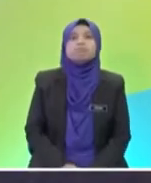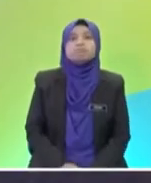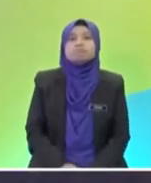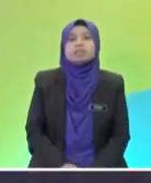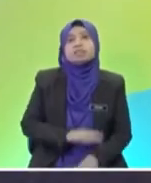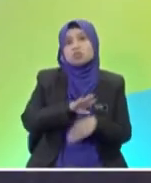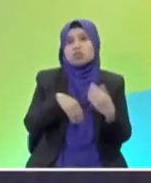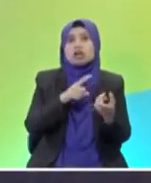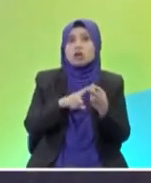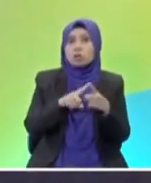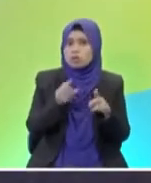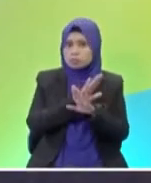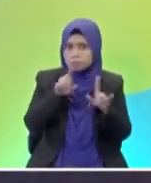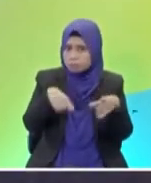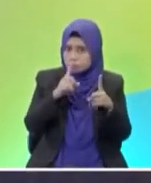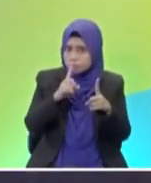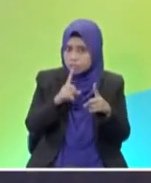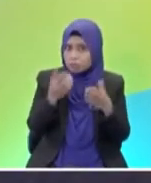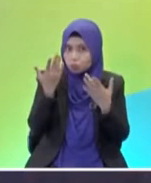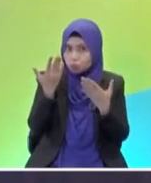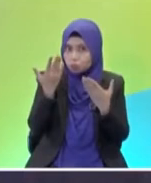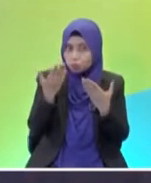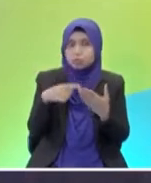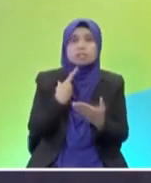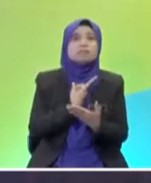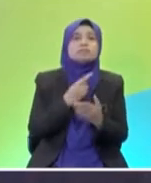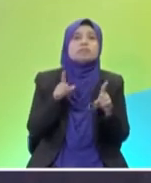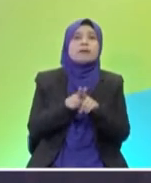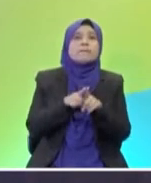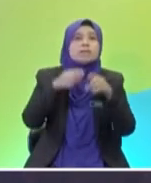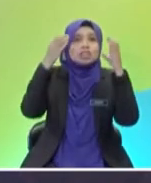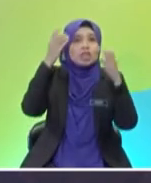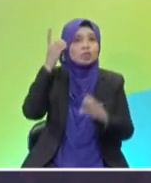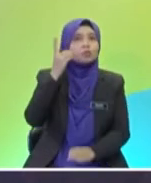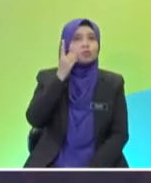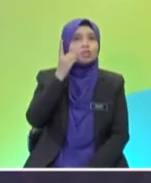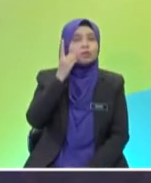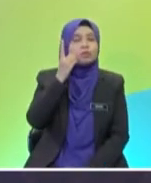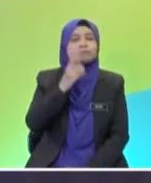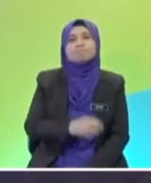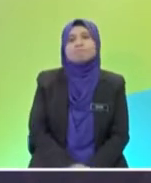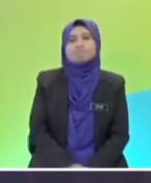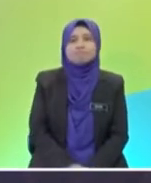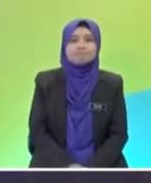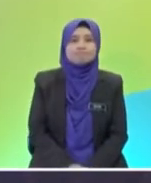friends watching at home, don't go anywhere. We'll be right back with teacher Devi for Science DLP Tahun 6.